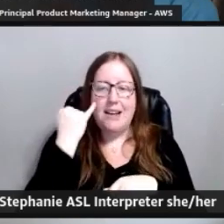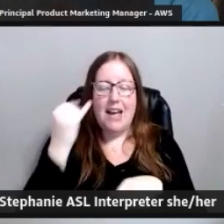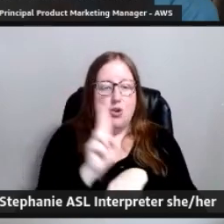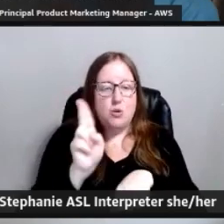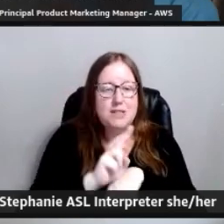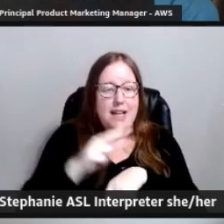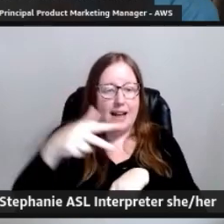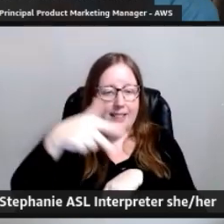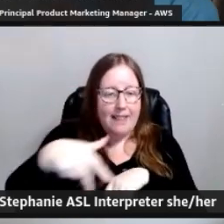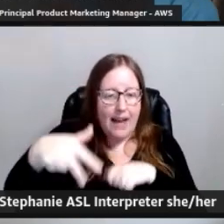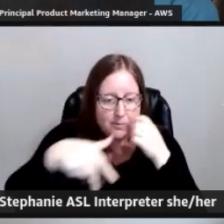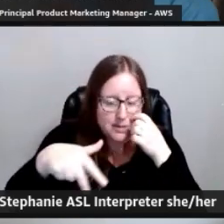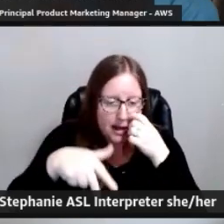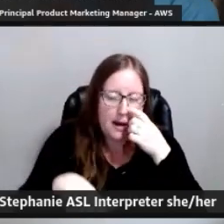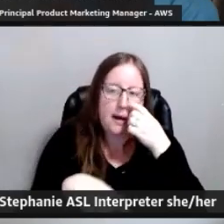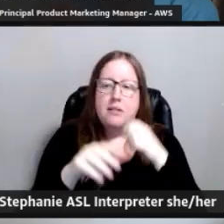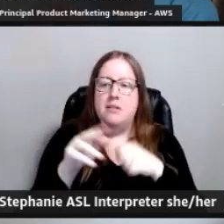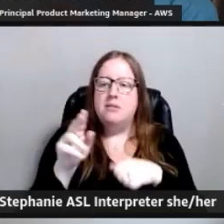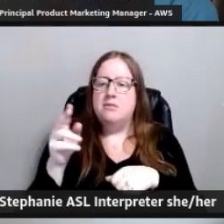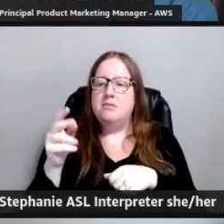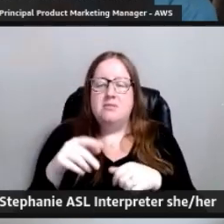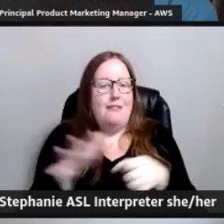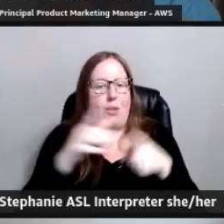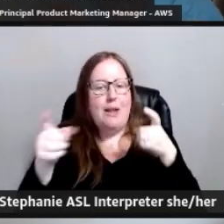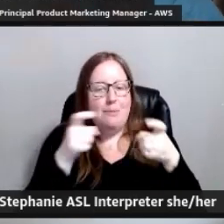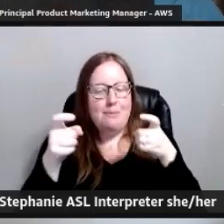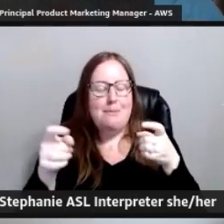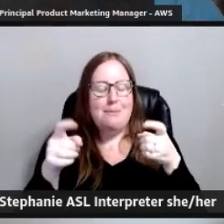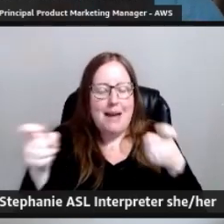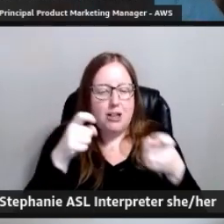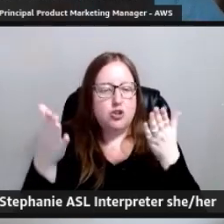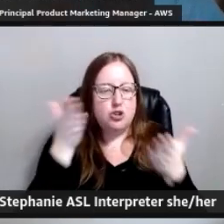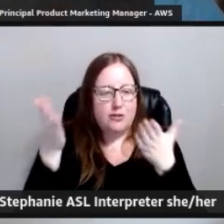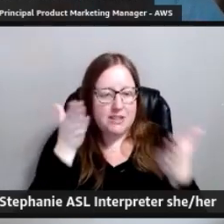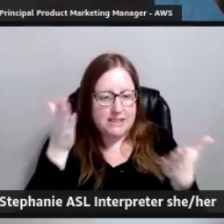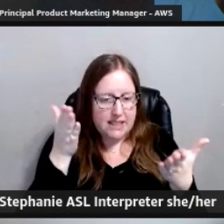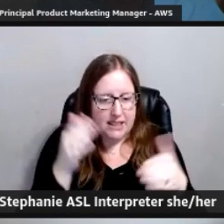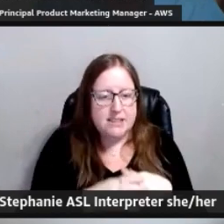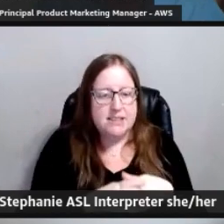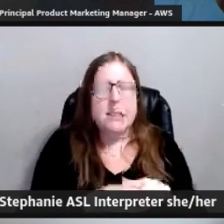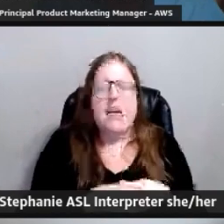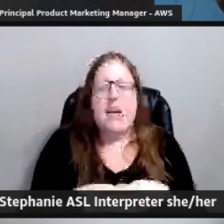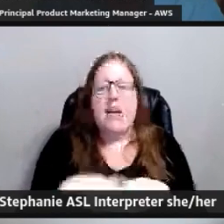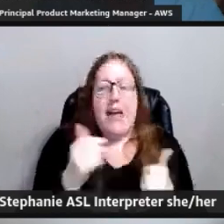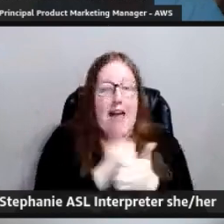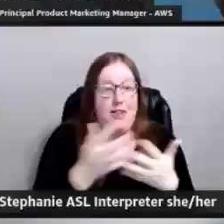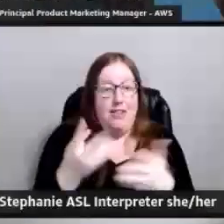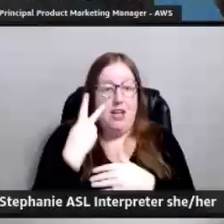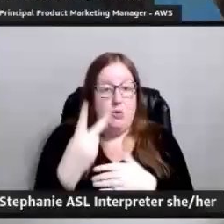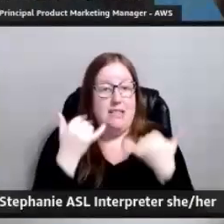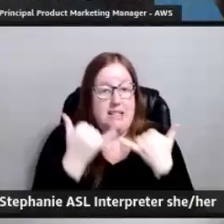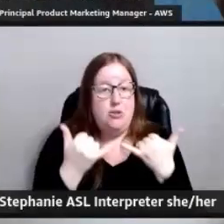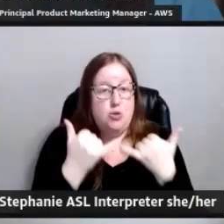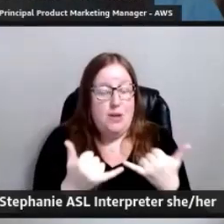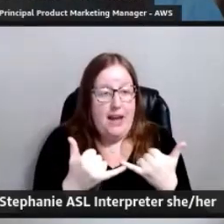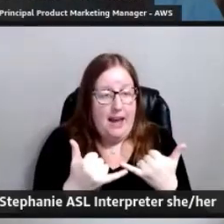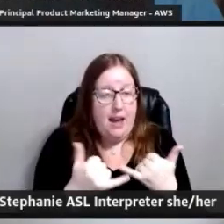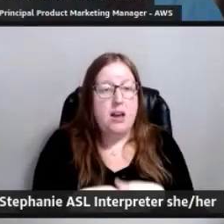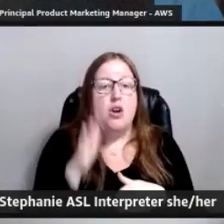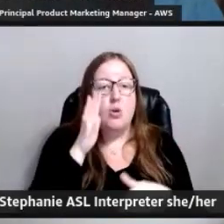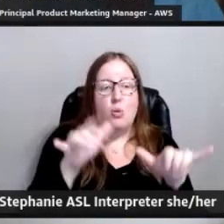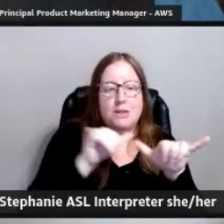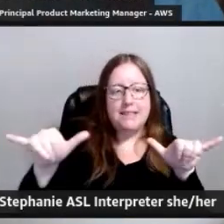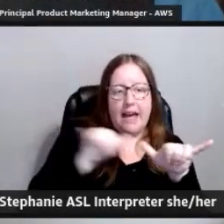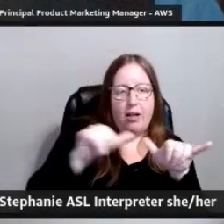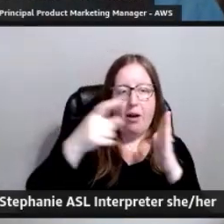a lot of these fully managed services, everything that you see today, it's going to scale automatically. I don't